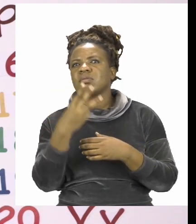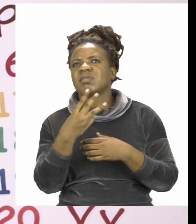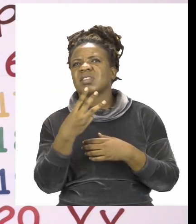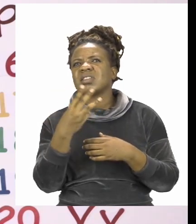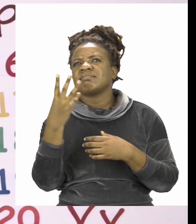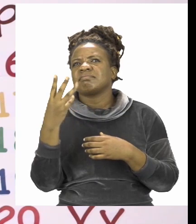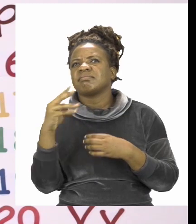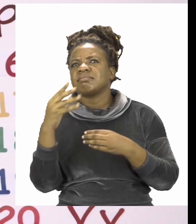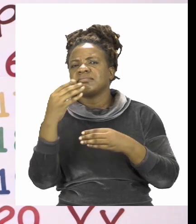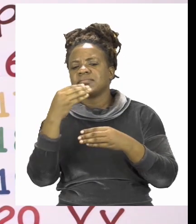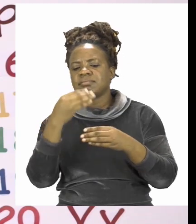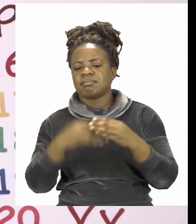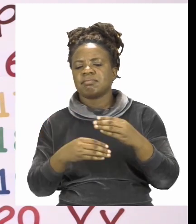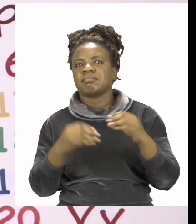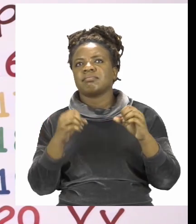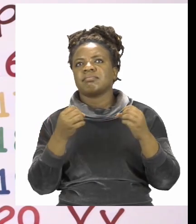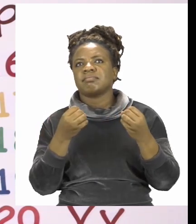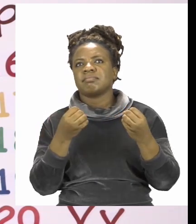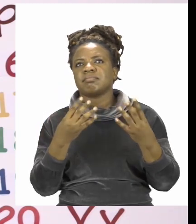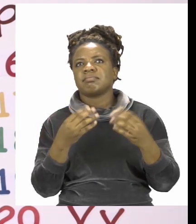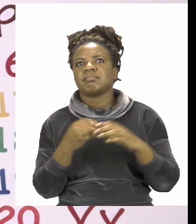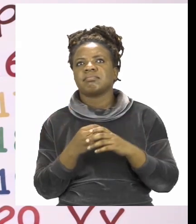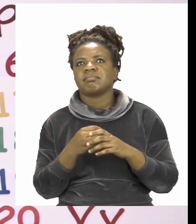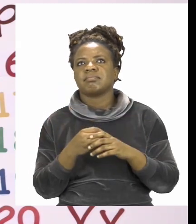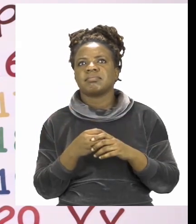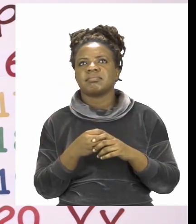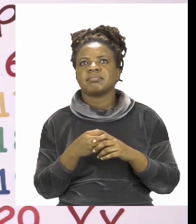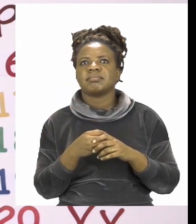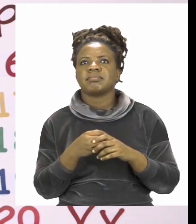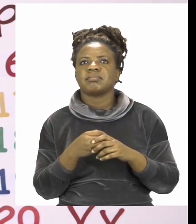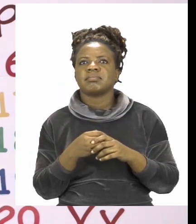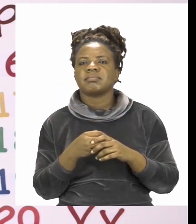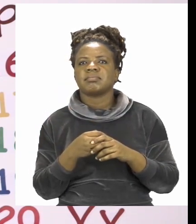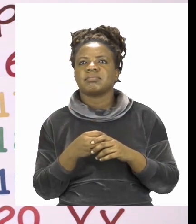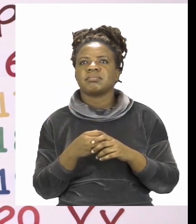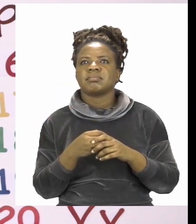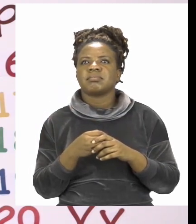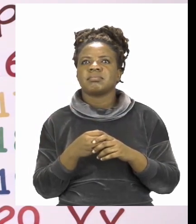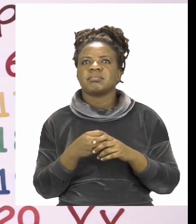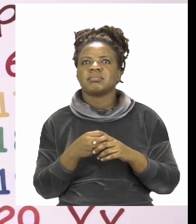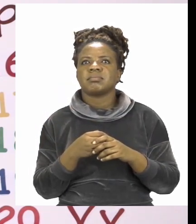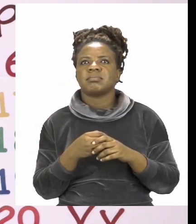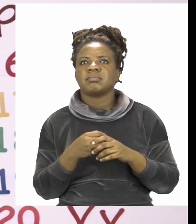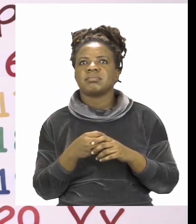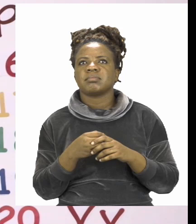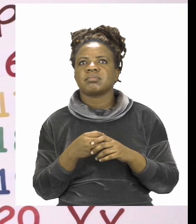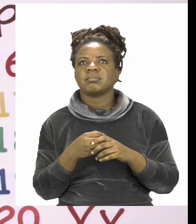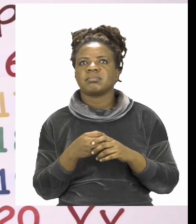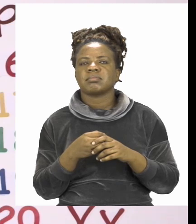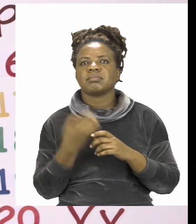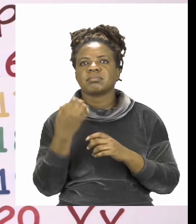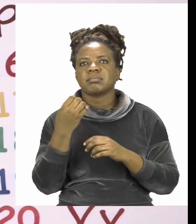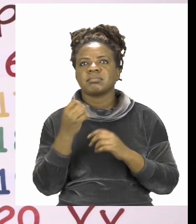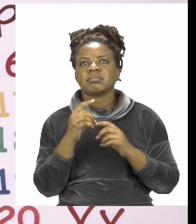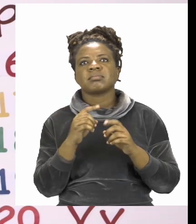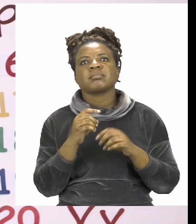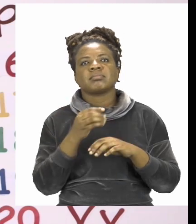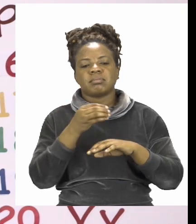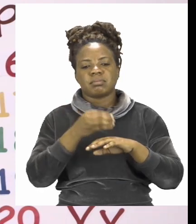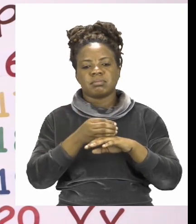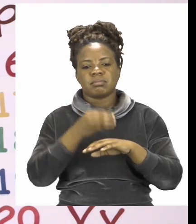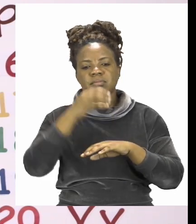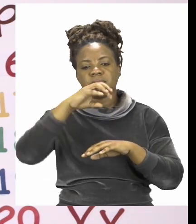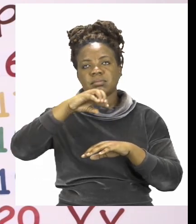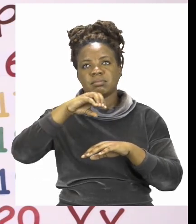use counters because counters help us. I have my counters here in the classroom, and they are very simple bottle